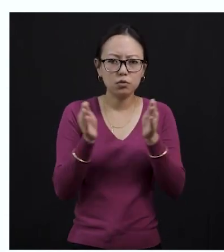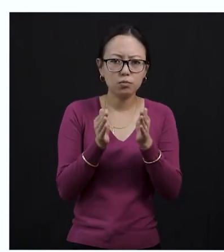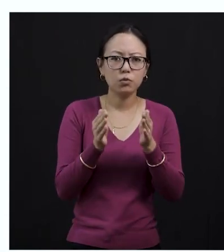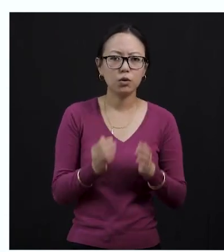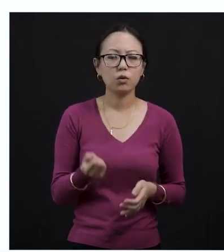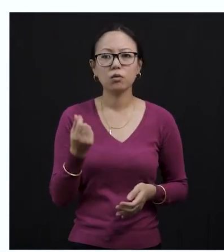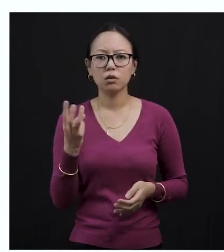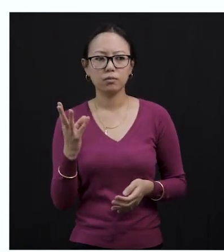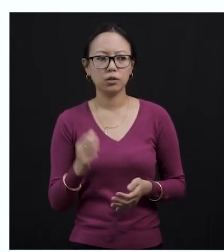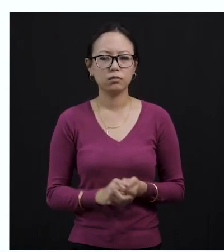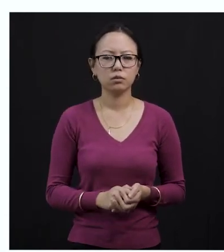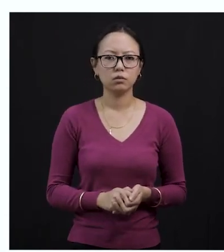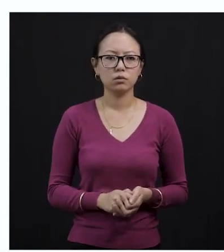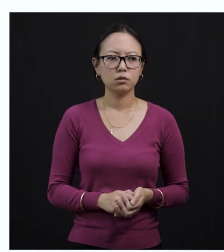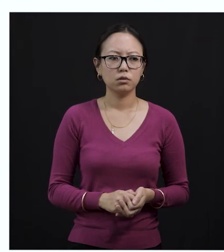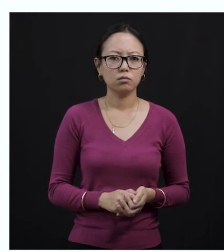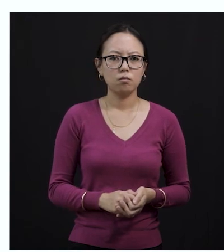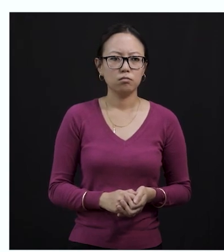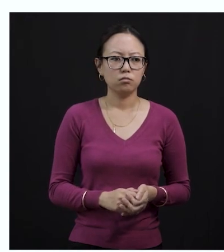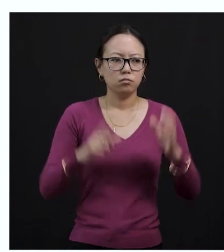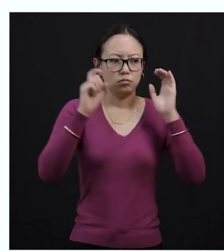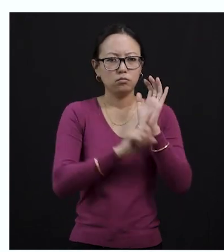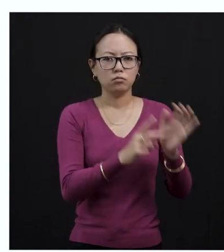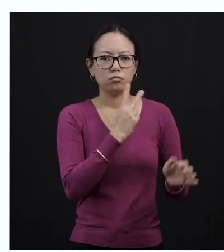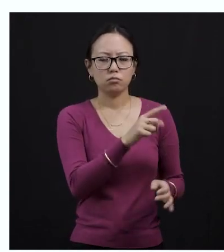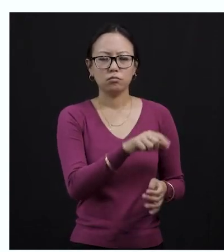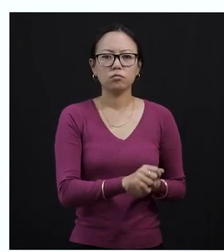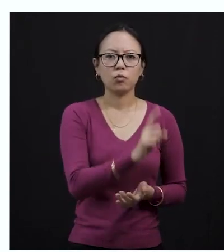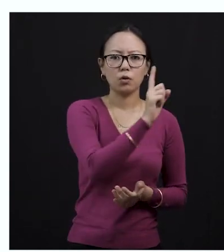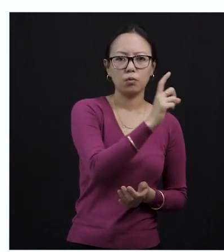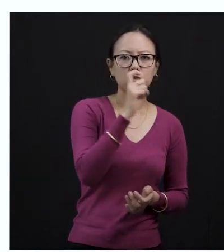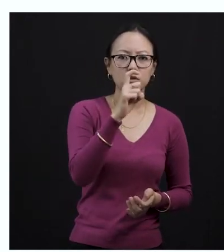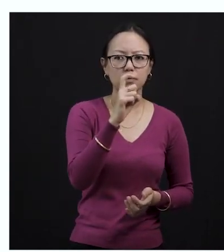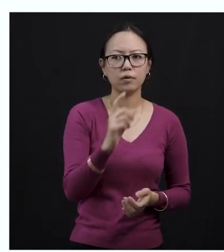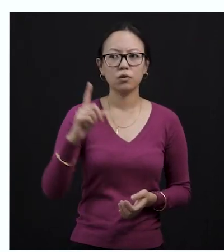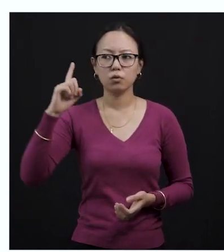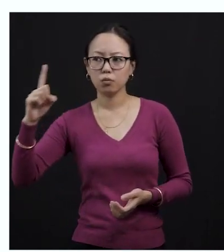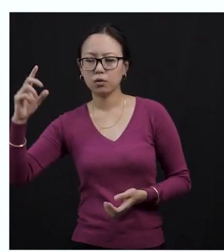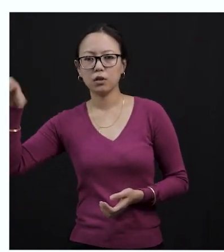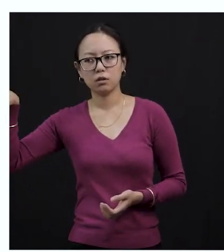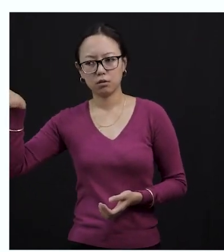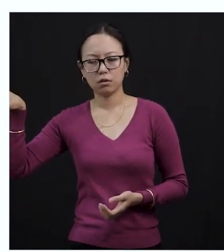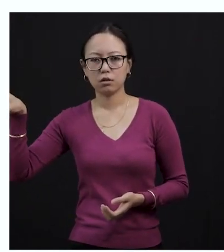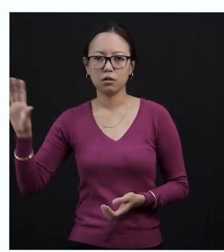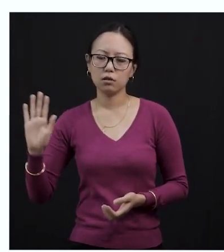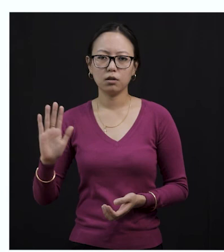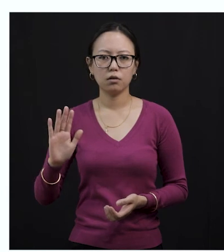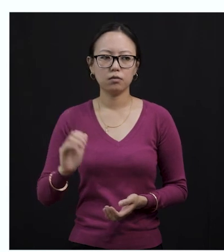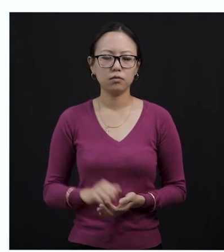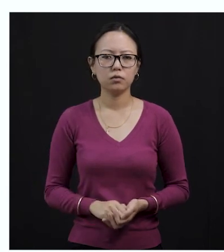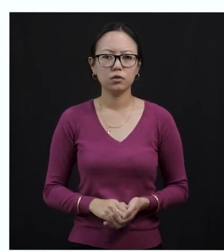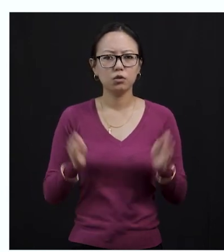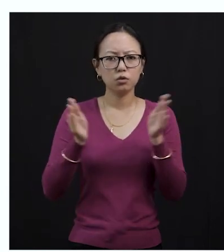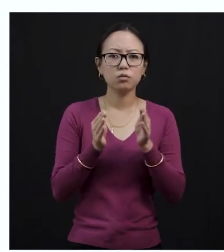Here are two numbers given, 7 and 19. Which one do you think is bigger or greater? Sorry, which one